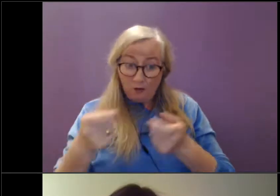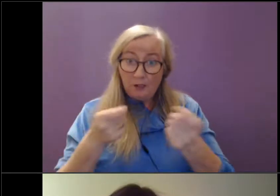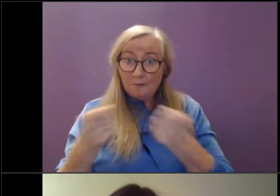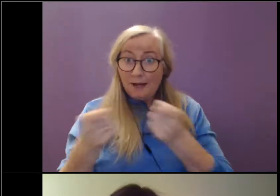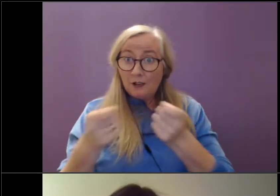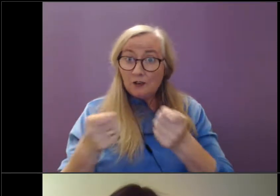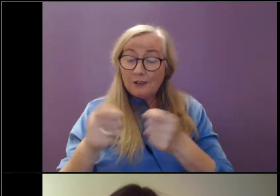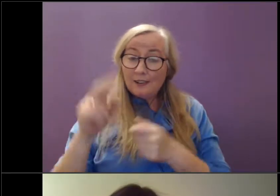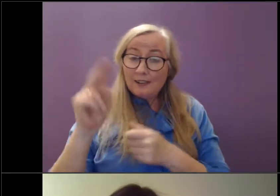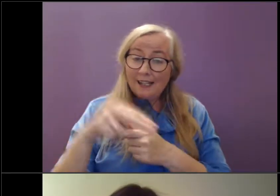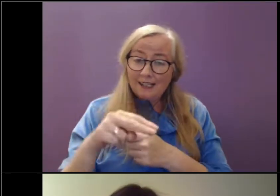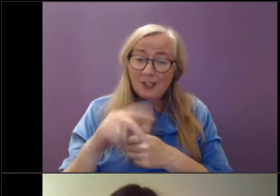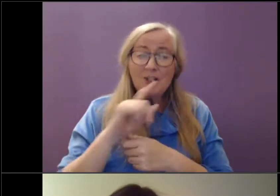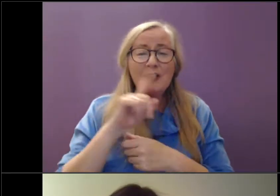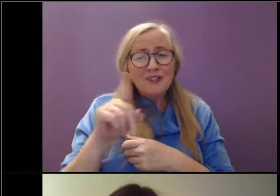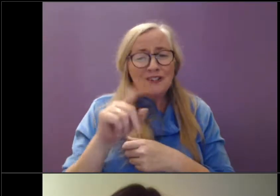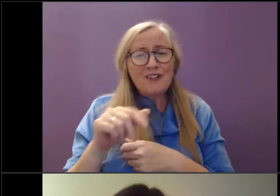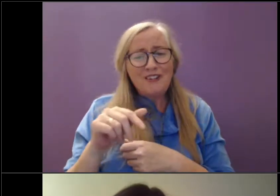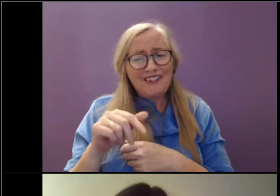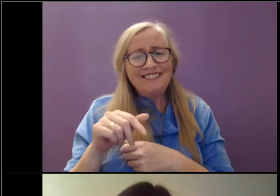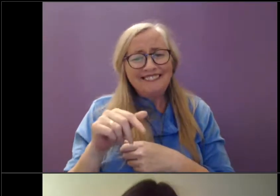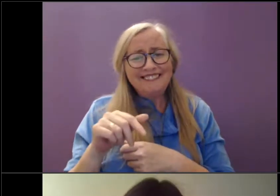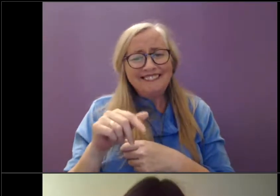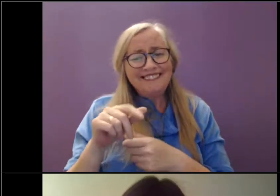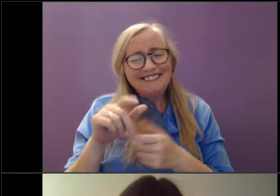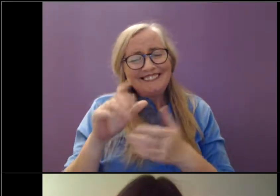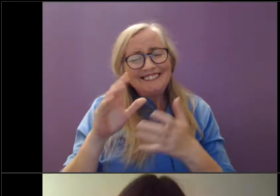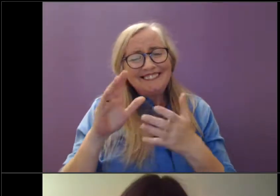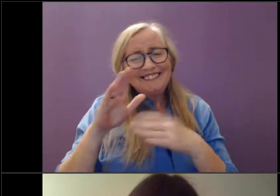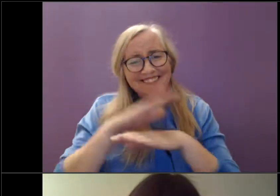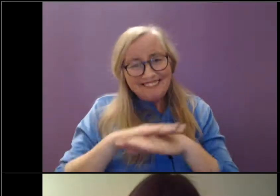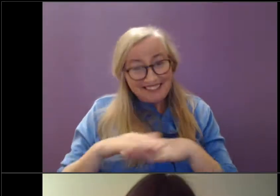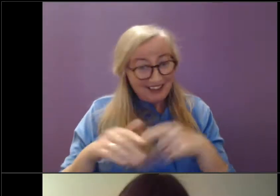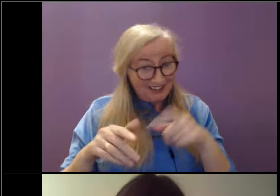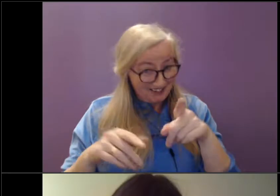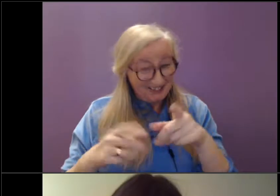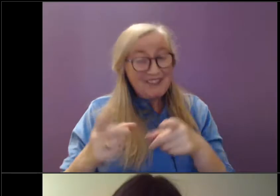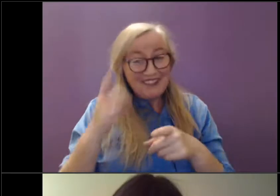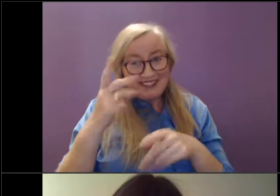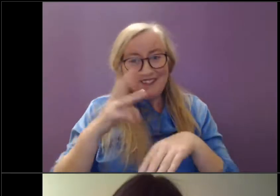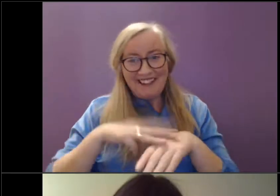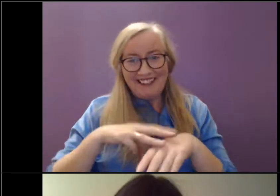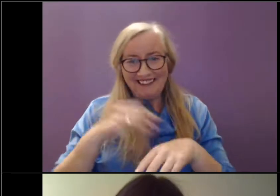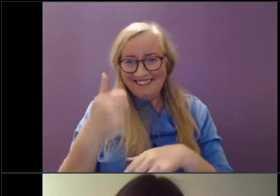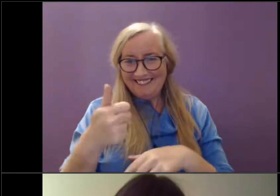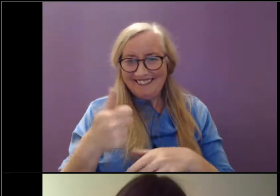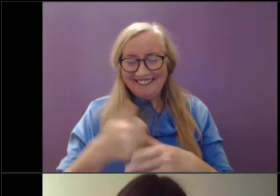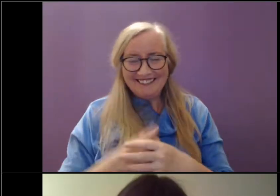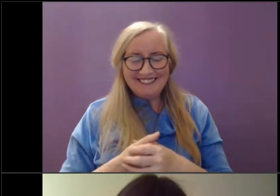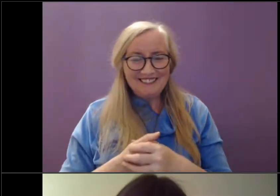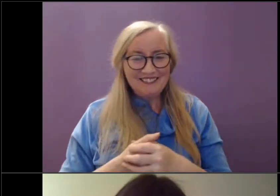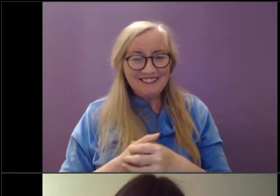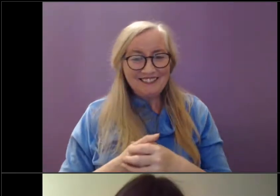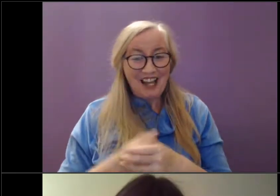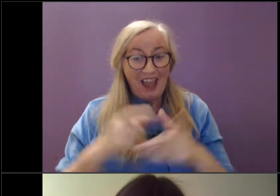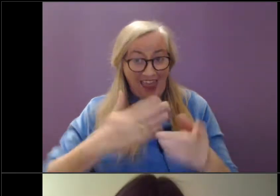So I just wanted to answer that one. You did very well, yeah. Lived